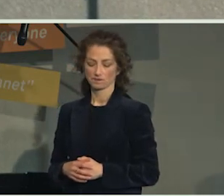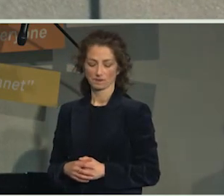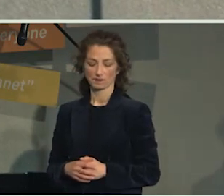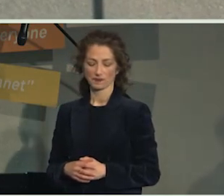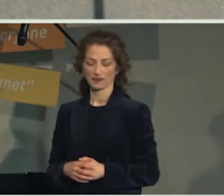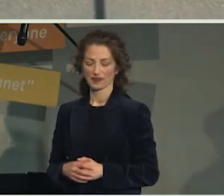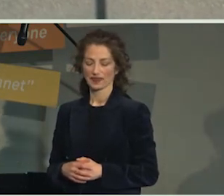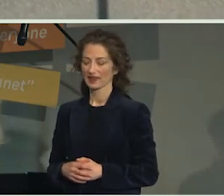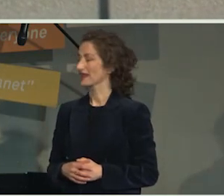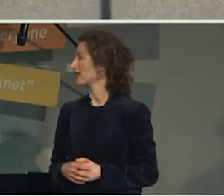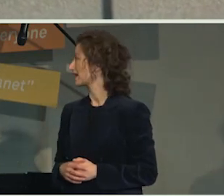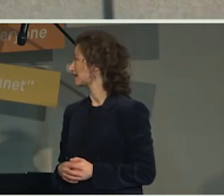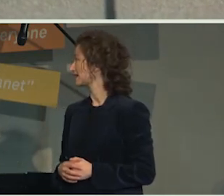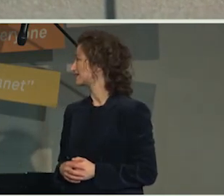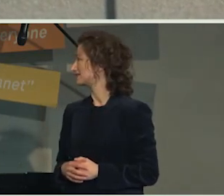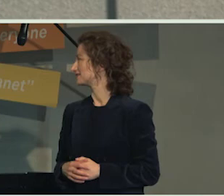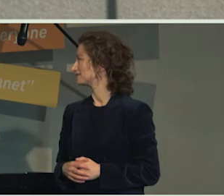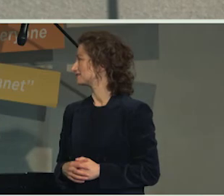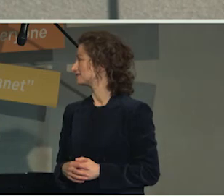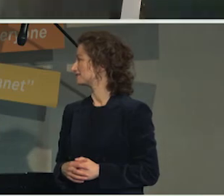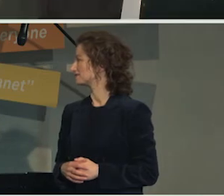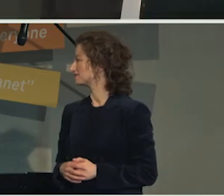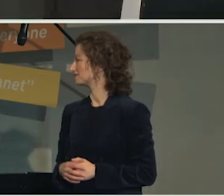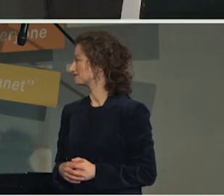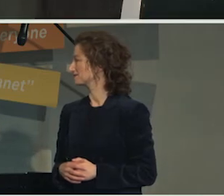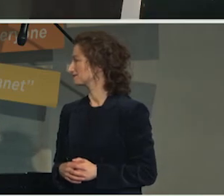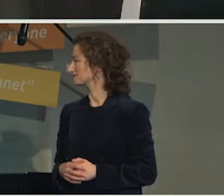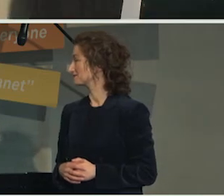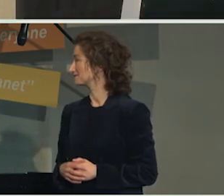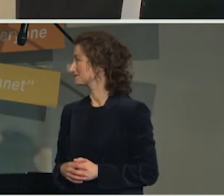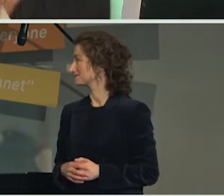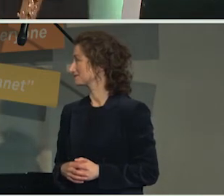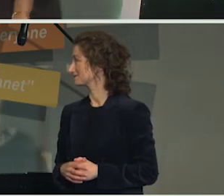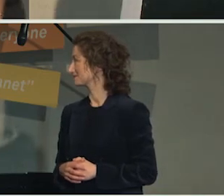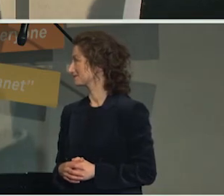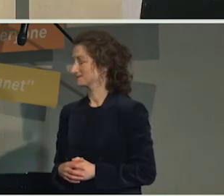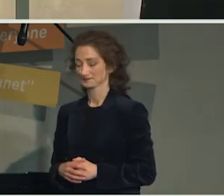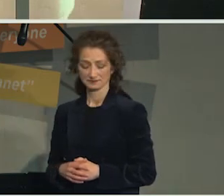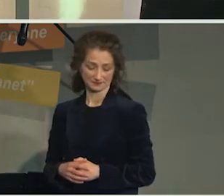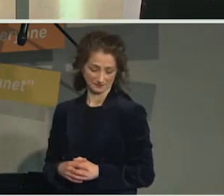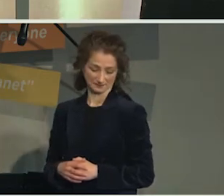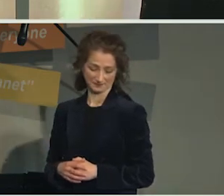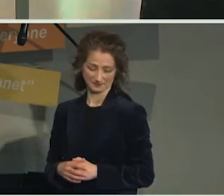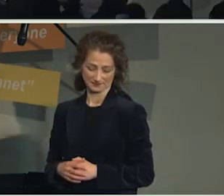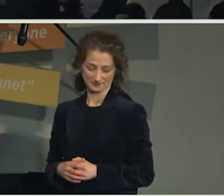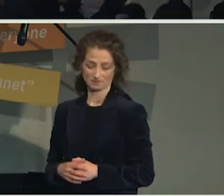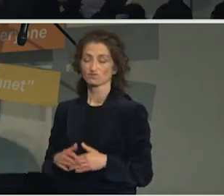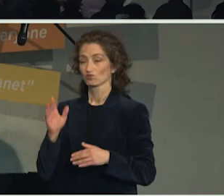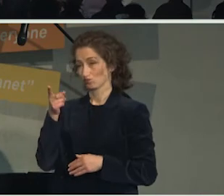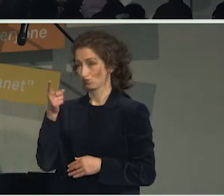so amazing like this, you can go to Chaz for this. Mm. Okay, thank you everyone. Great.